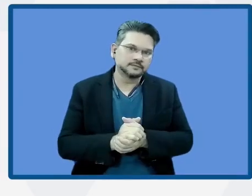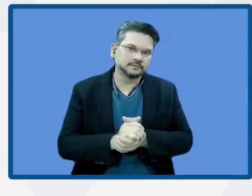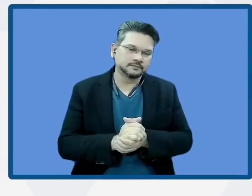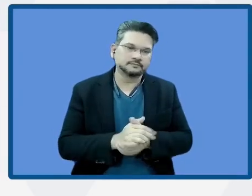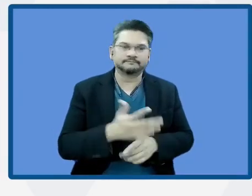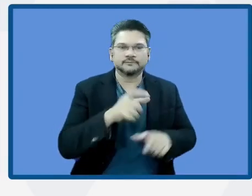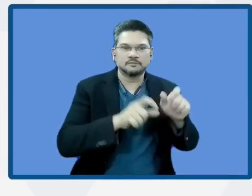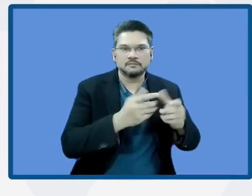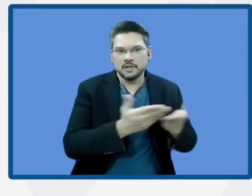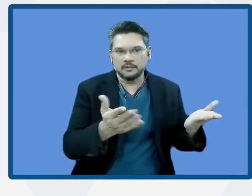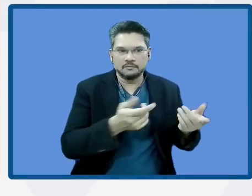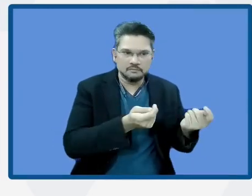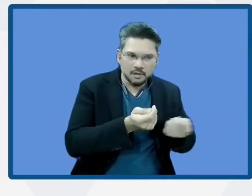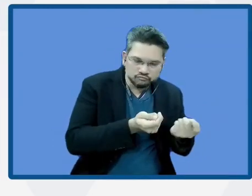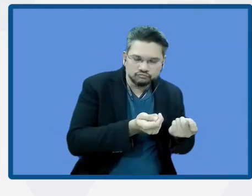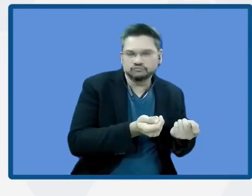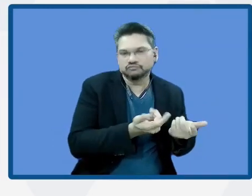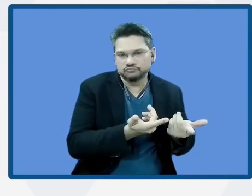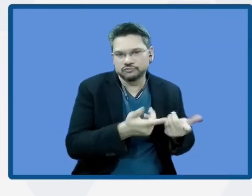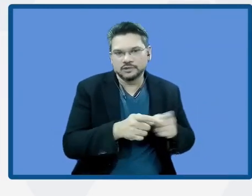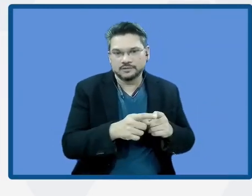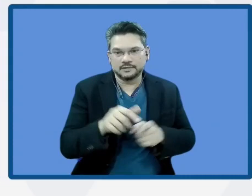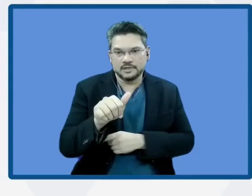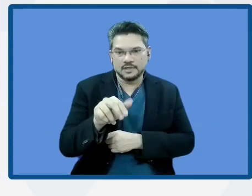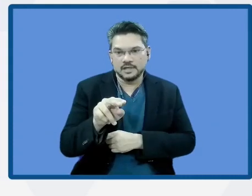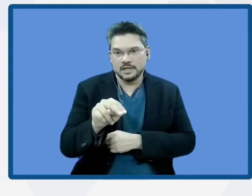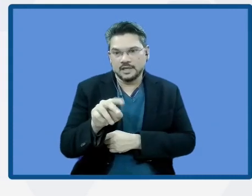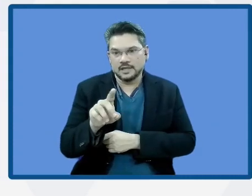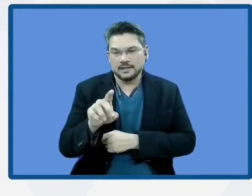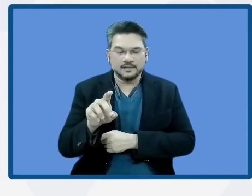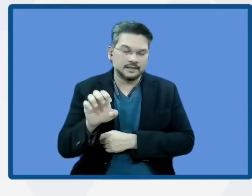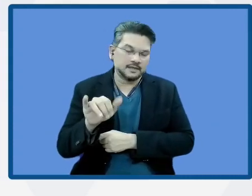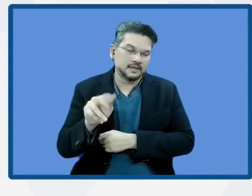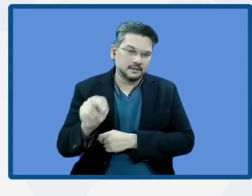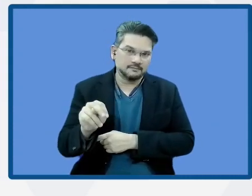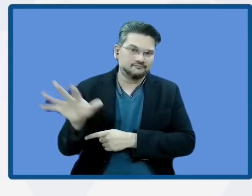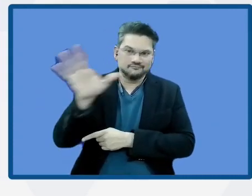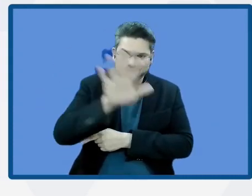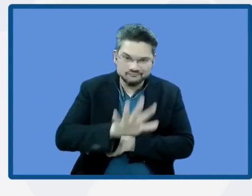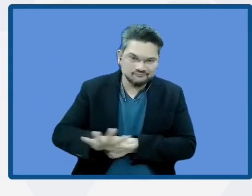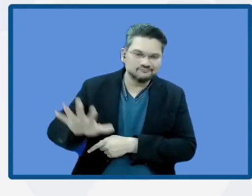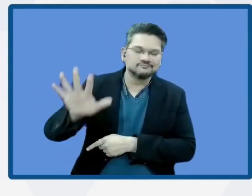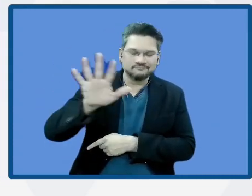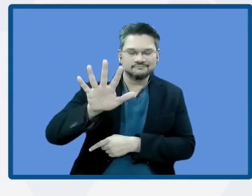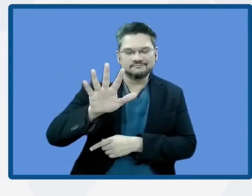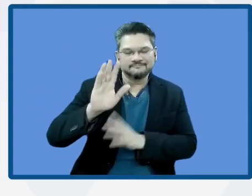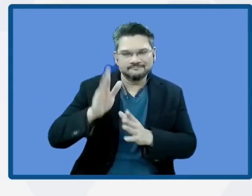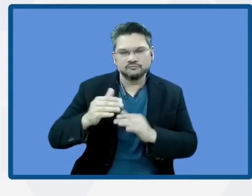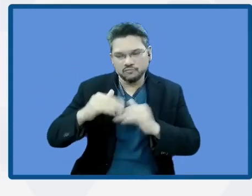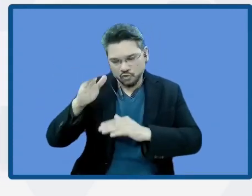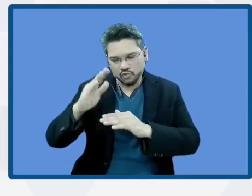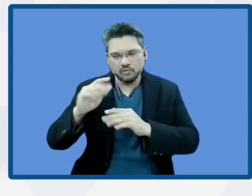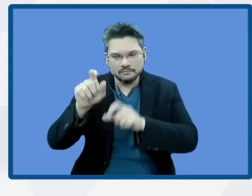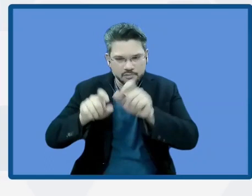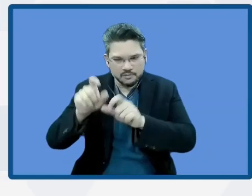The countries of the Andean community want to strengthen people-centered early warning systems.